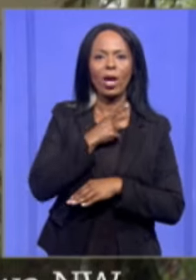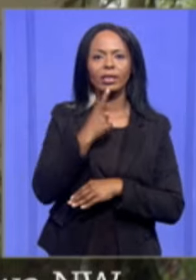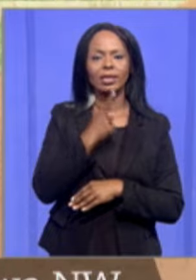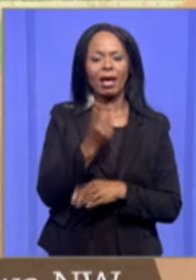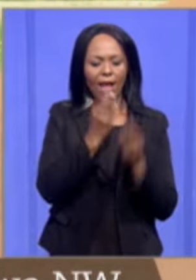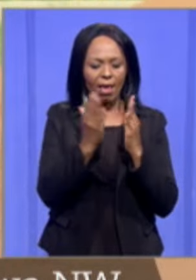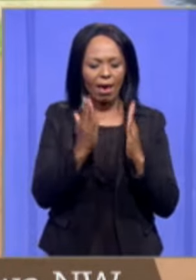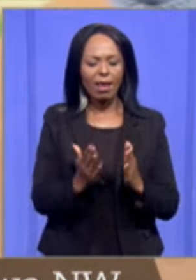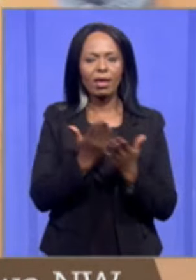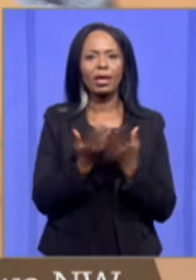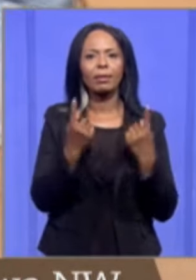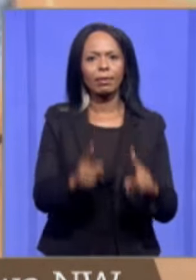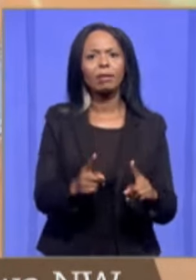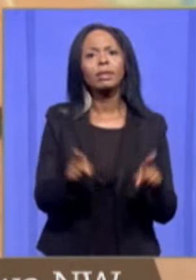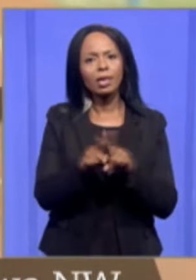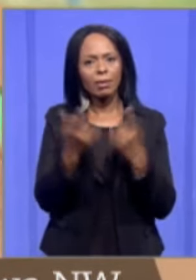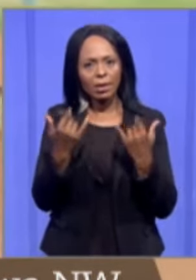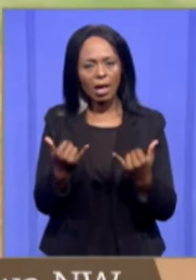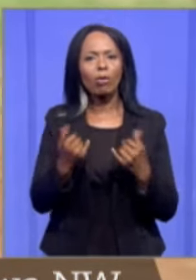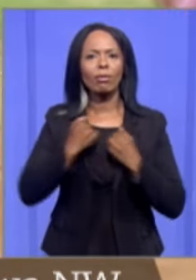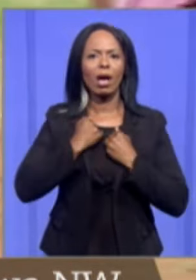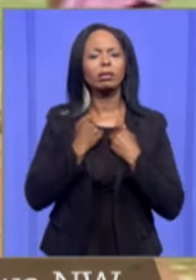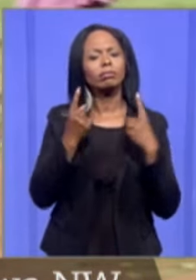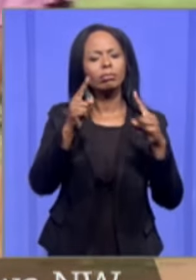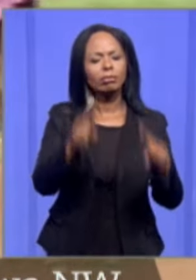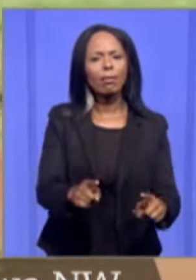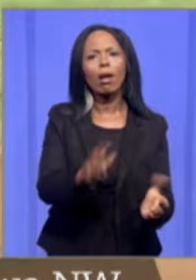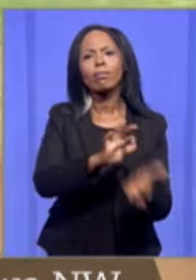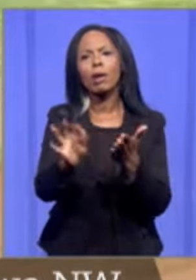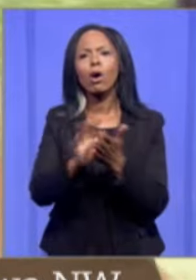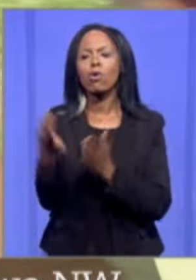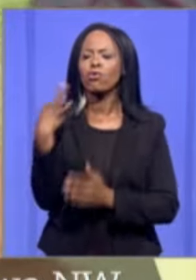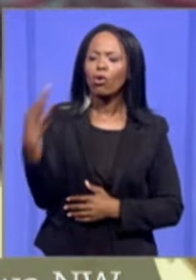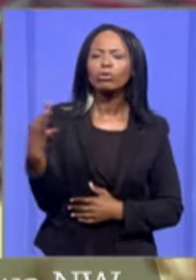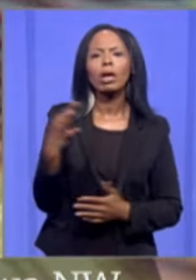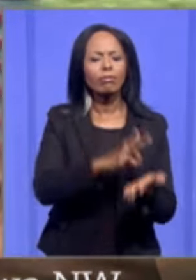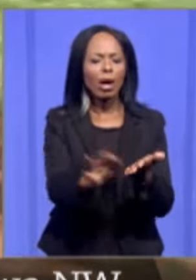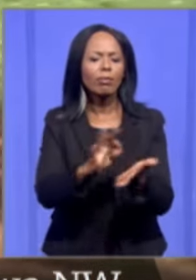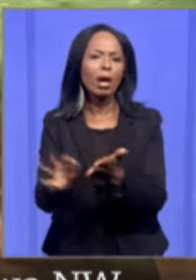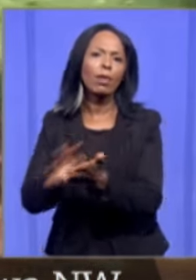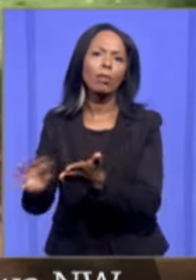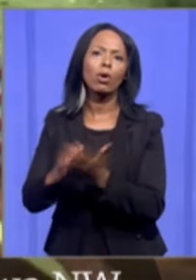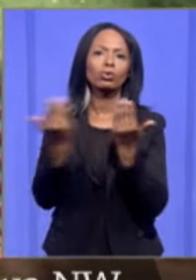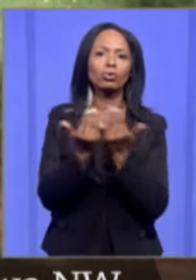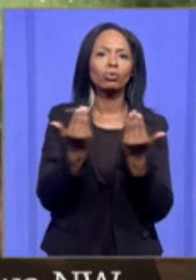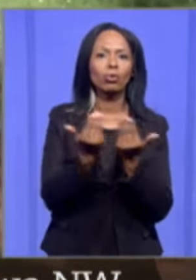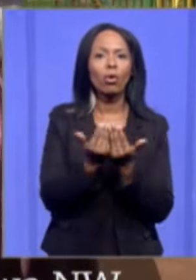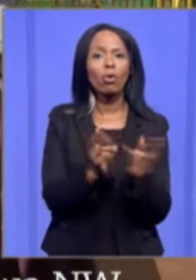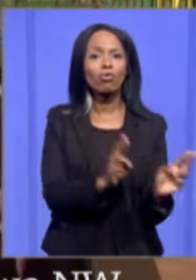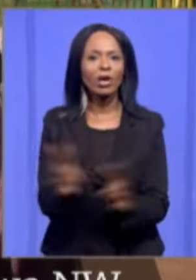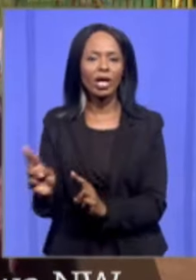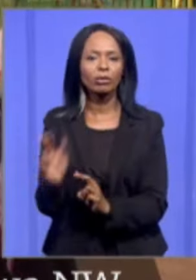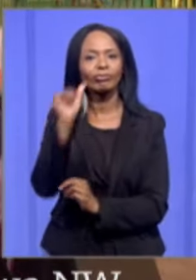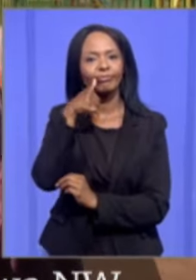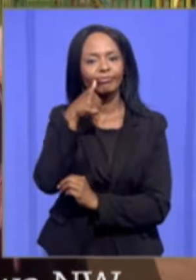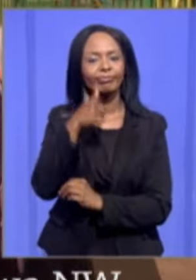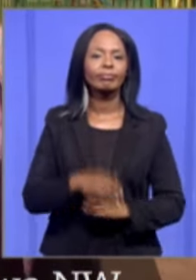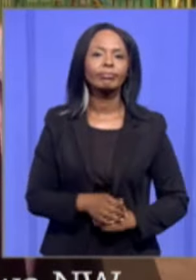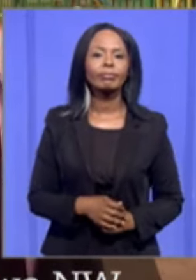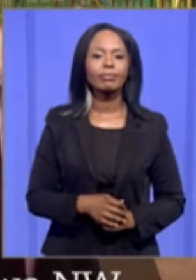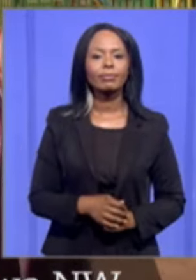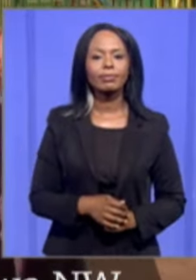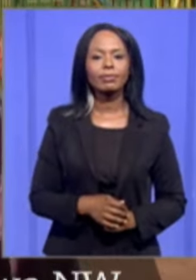ba phuthegile go tla go thusa go phepafatsa sekolo le go netefatsa gore se siametse go simolola ngwaga wa thuto. Mo gore ke tla ha